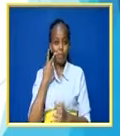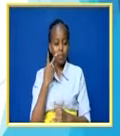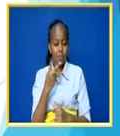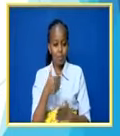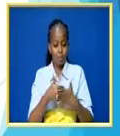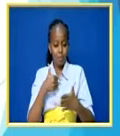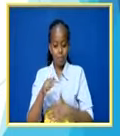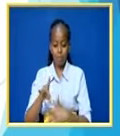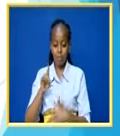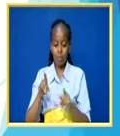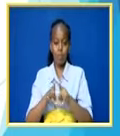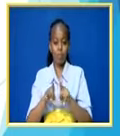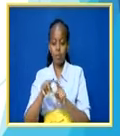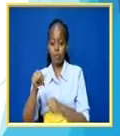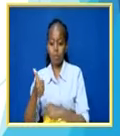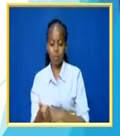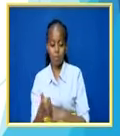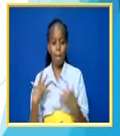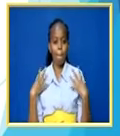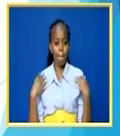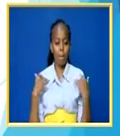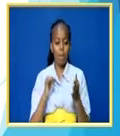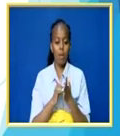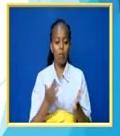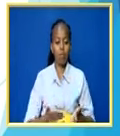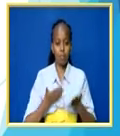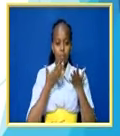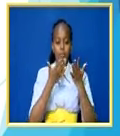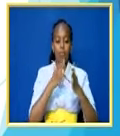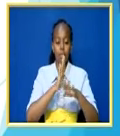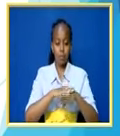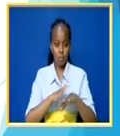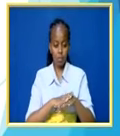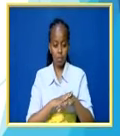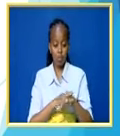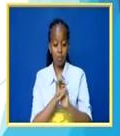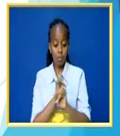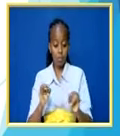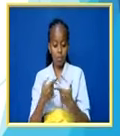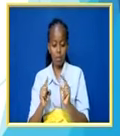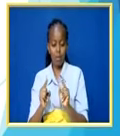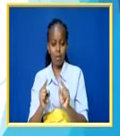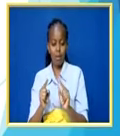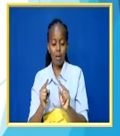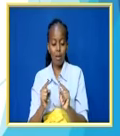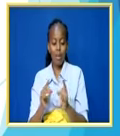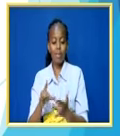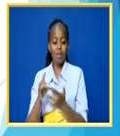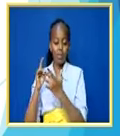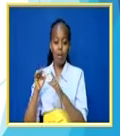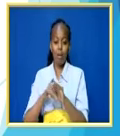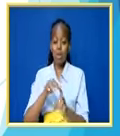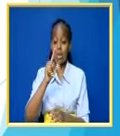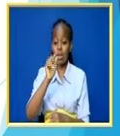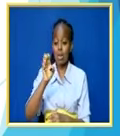had chosen. It is also another practice that promotes good grooming, but especially in adolescence. So don't